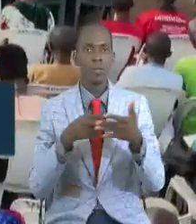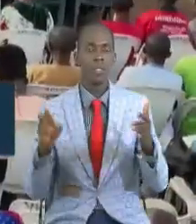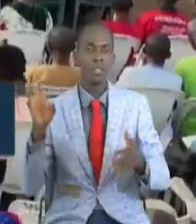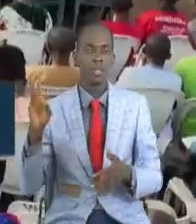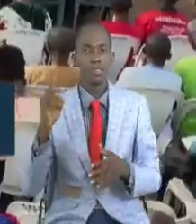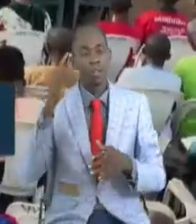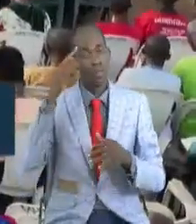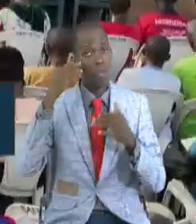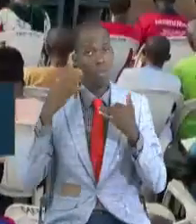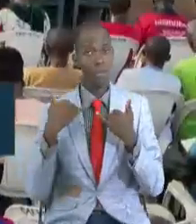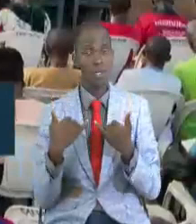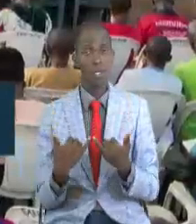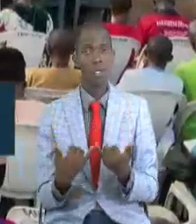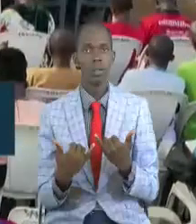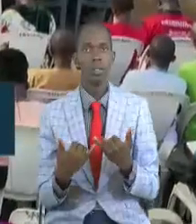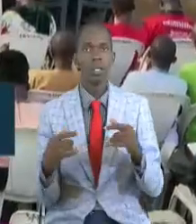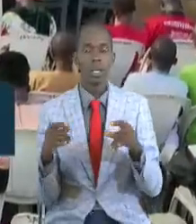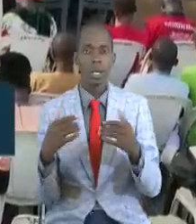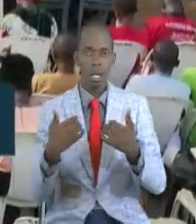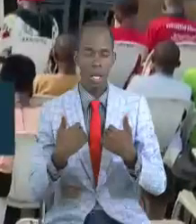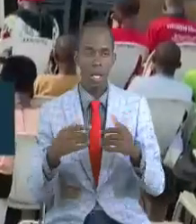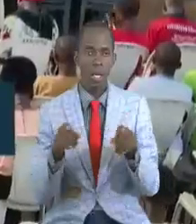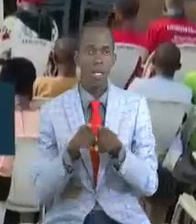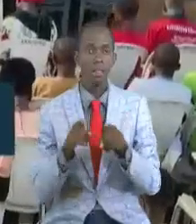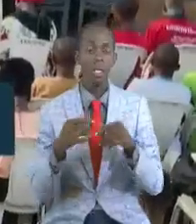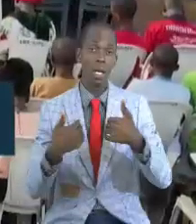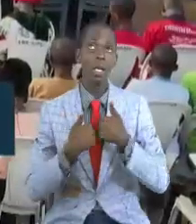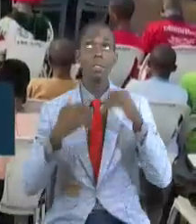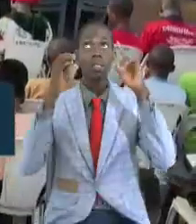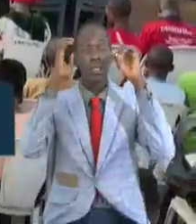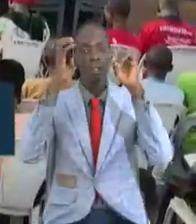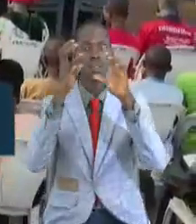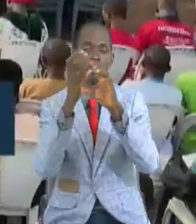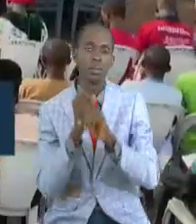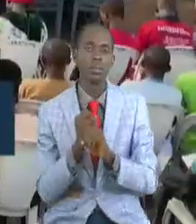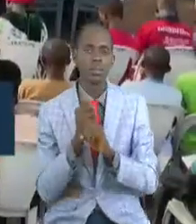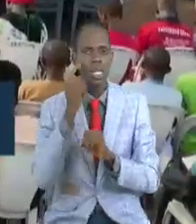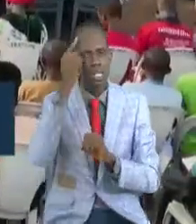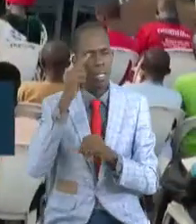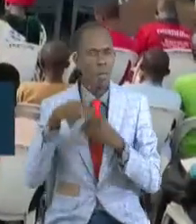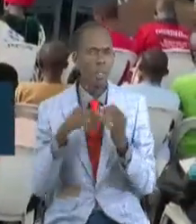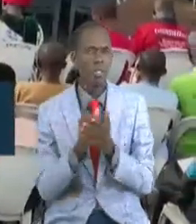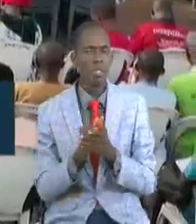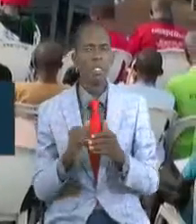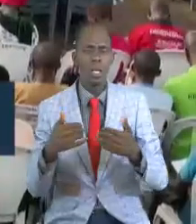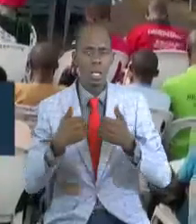now a sea of tinder think about that i see obtained